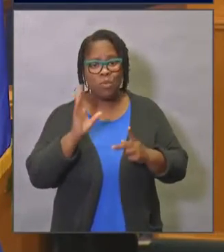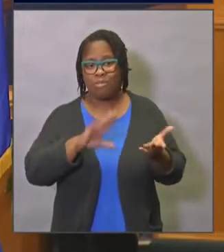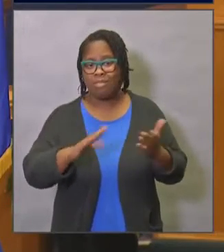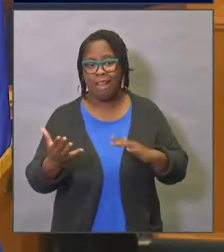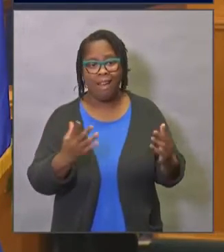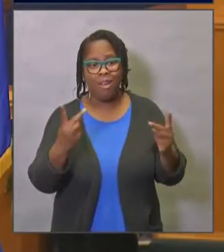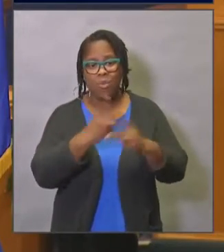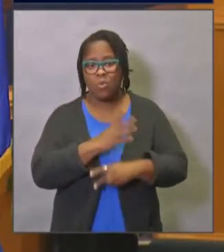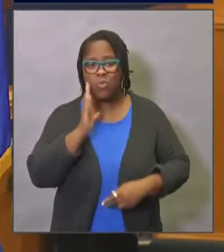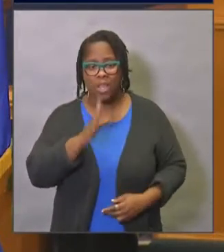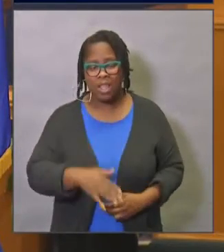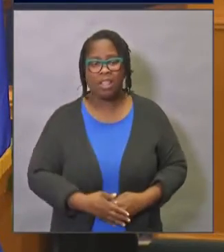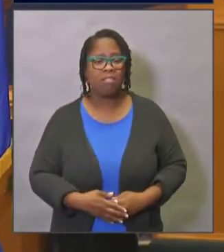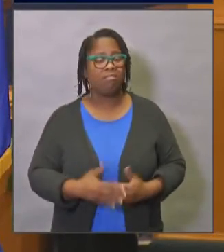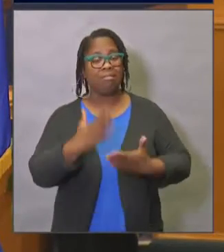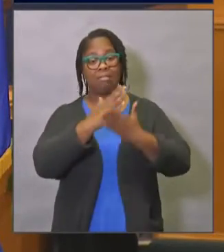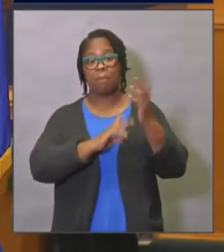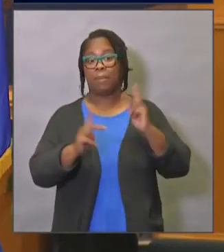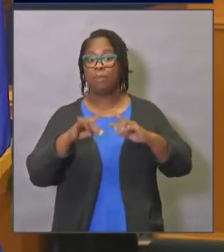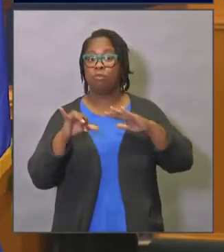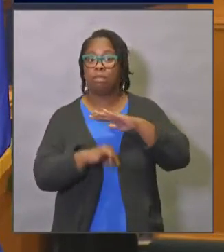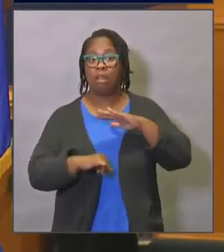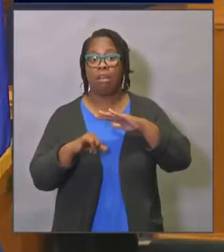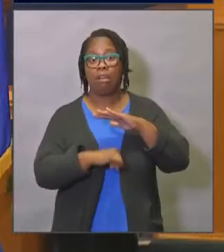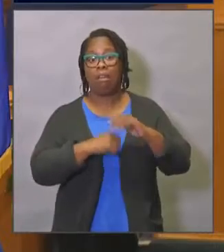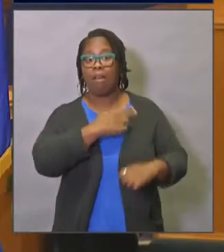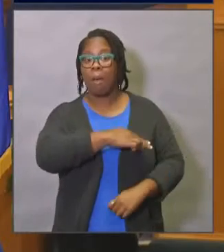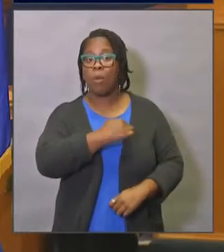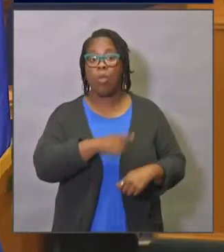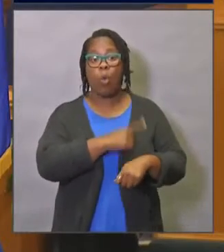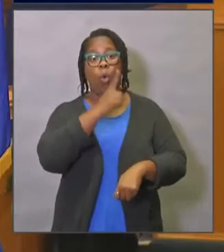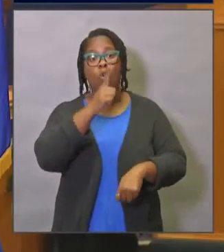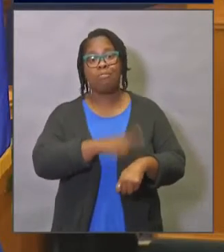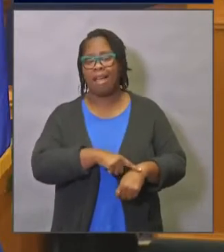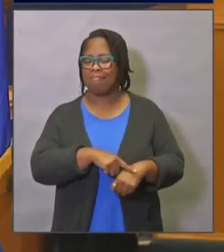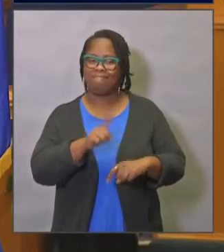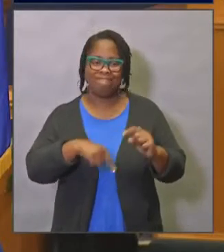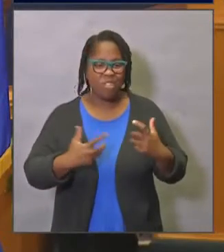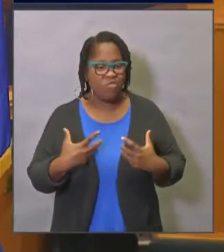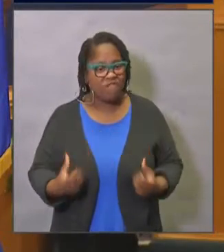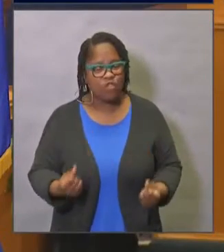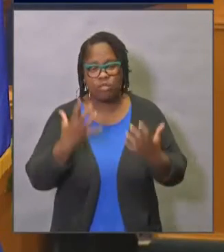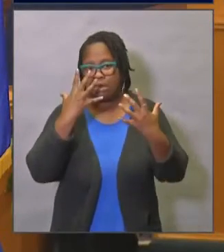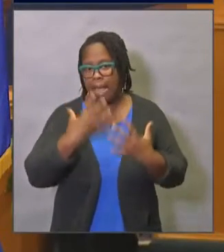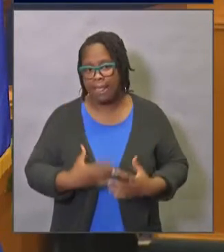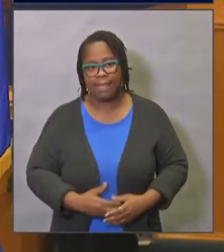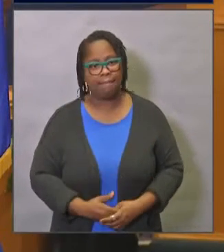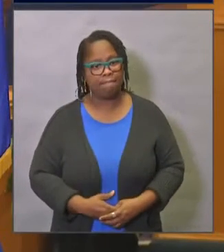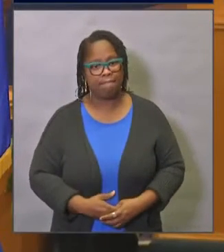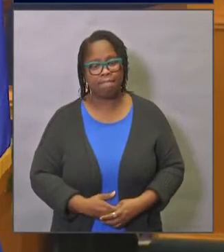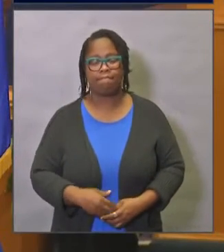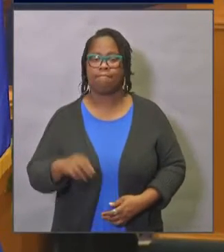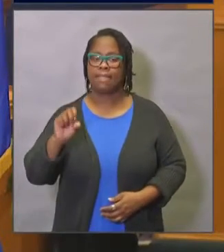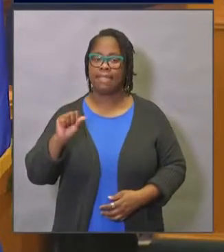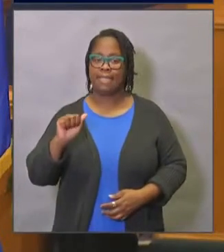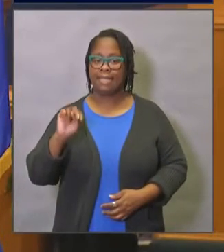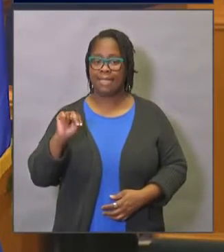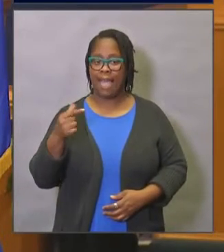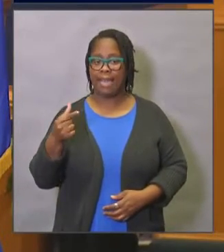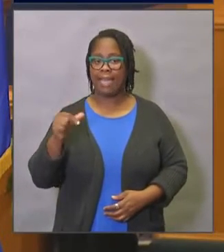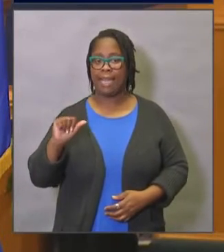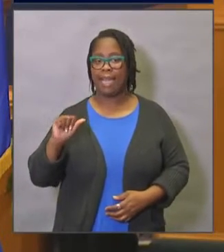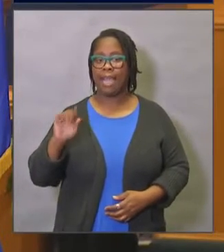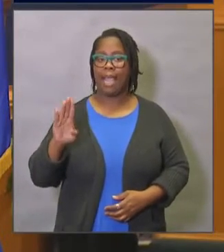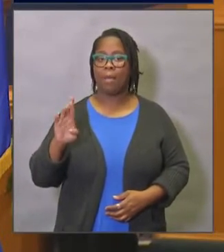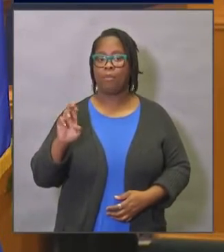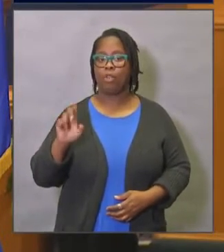courses and are just not able to recover. In terms of the San Gabriel Valley, that area is particularly